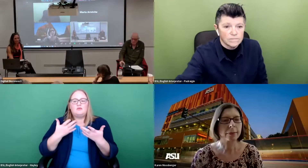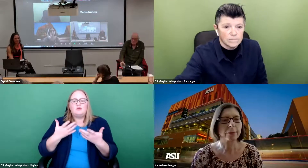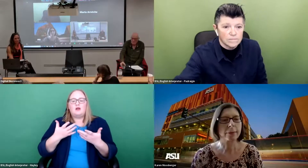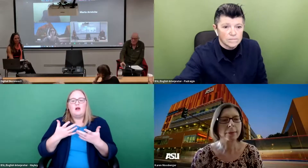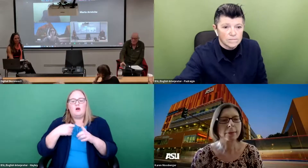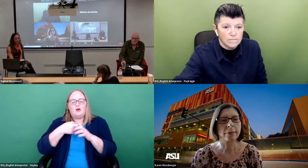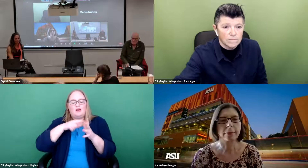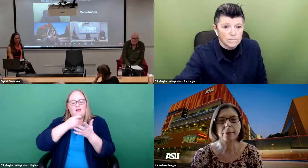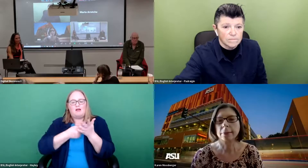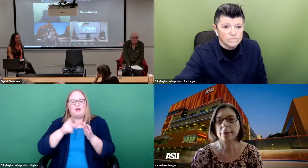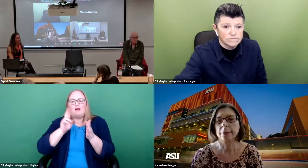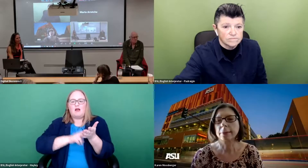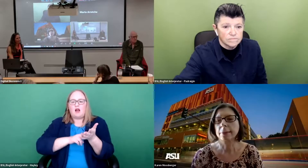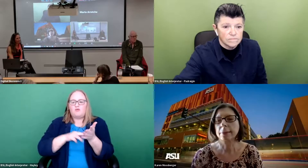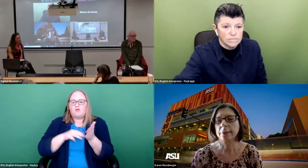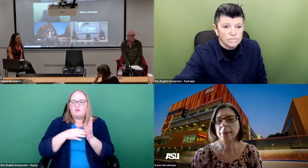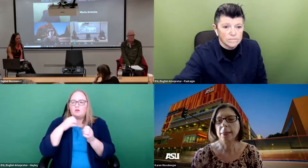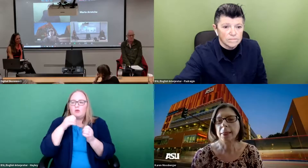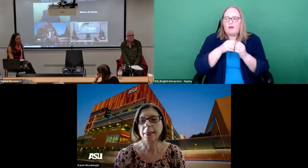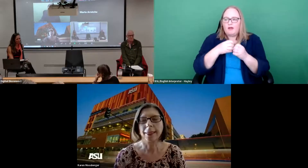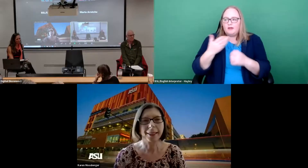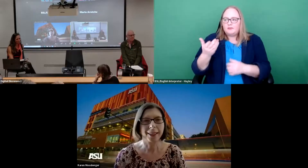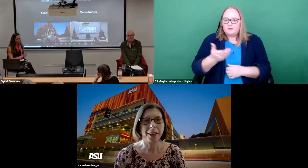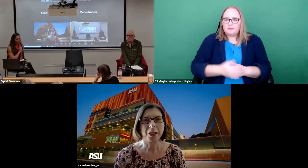final spotlight. Thank you.